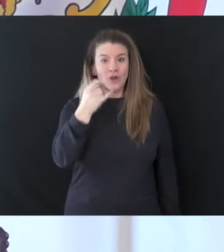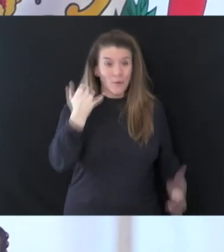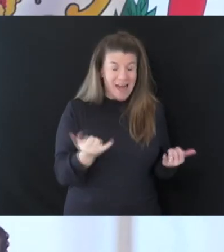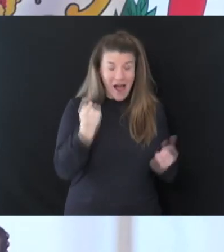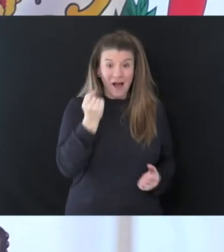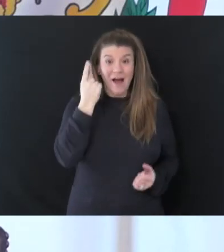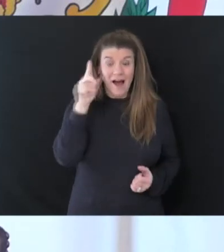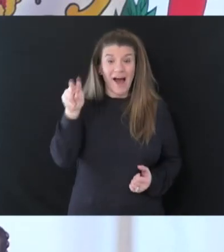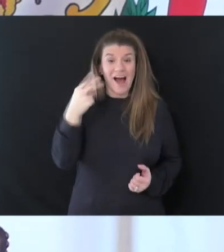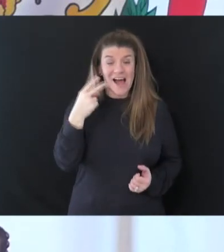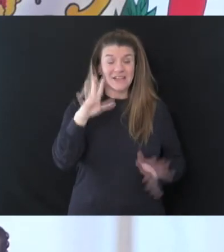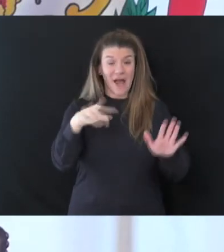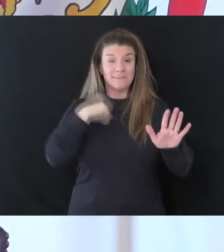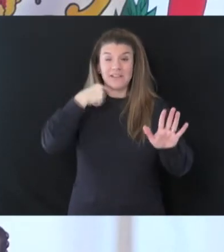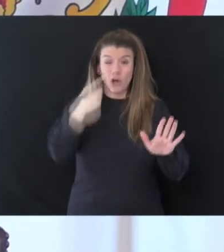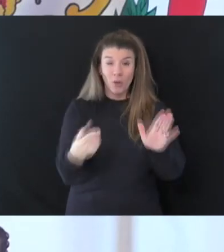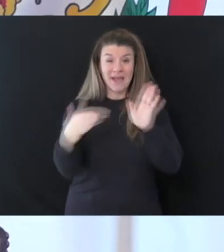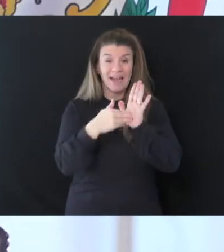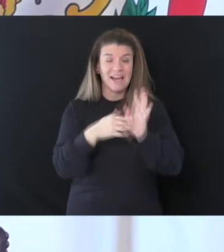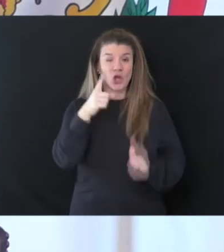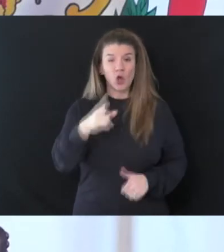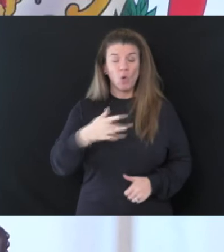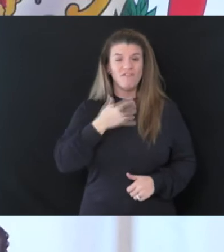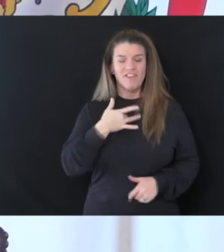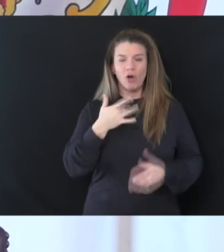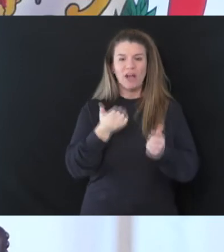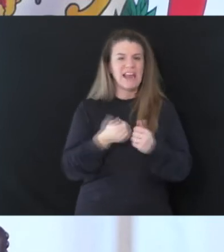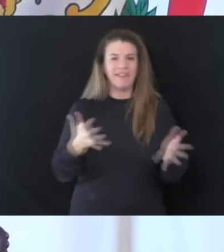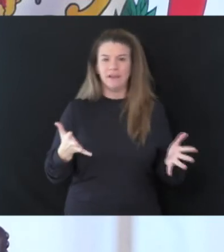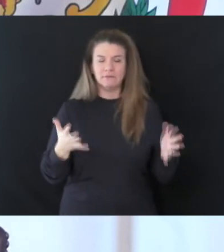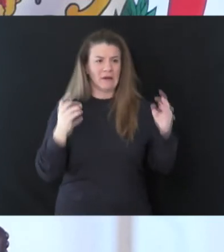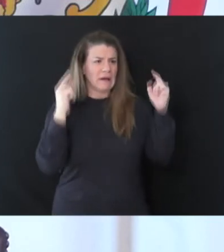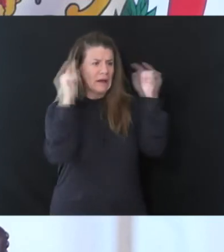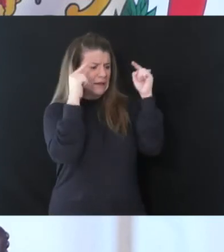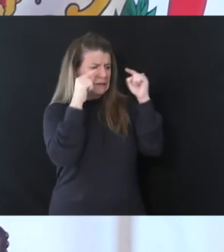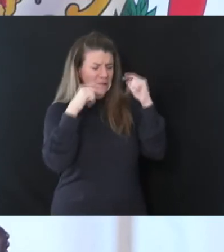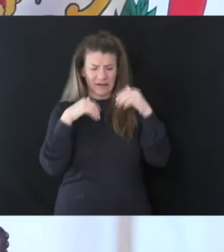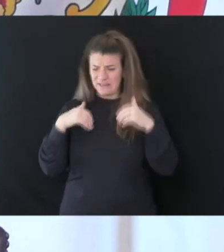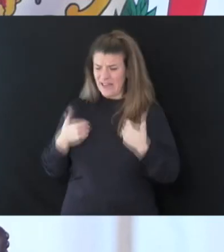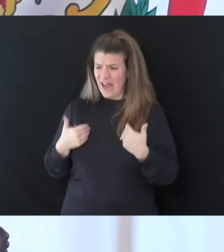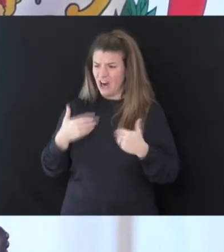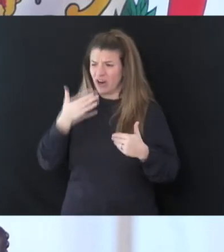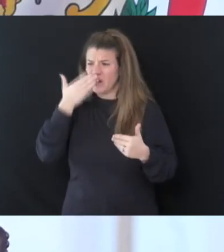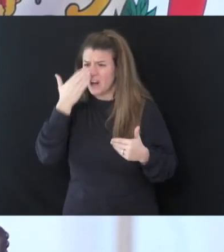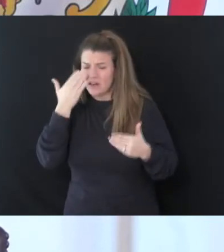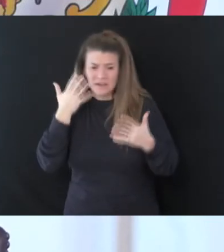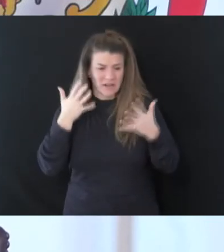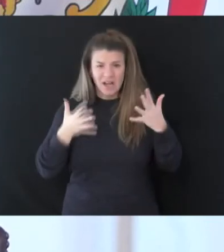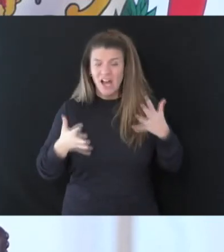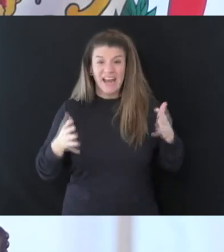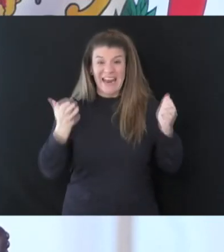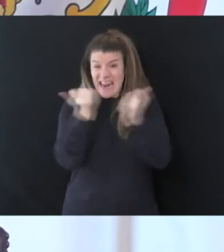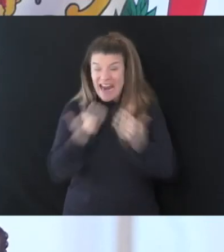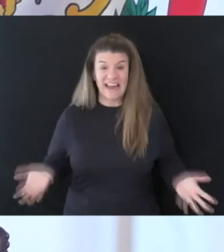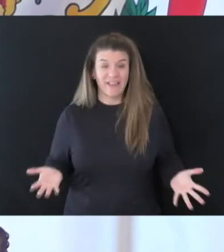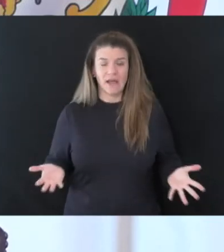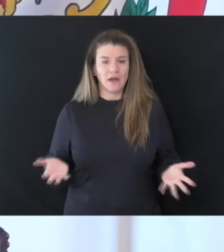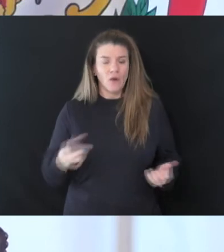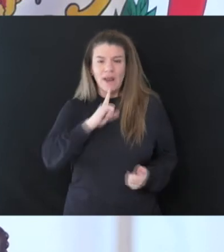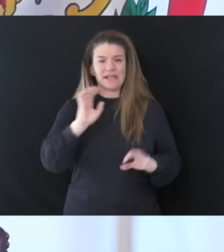are feeling bad, headache, tired, whatever it may be, it takes nothing to